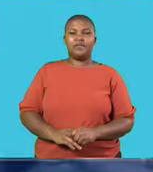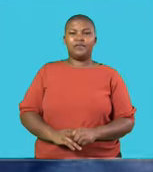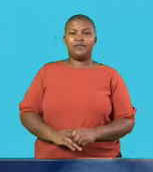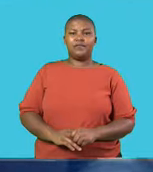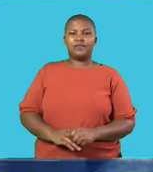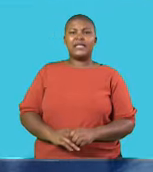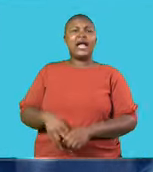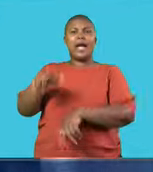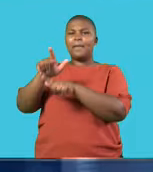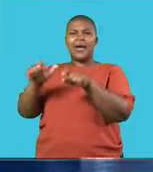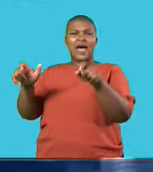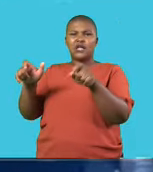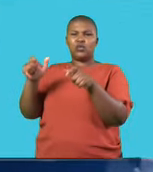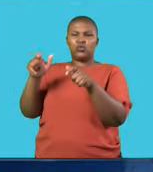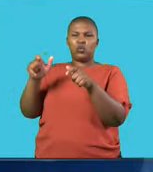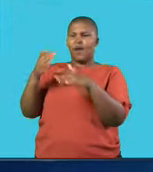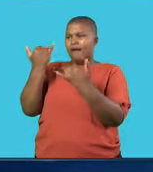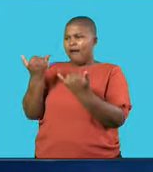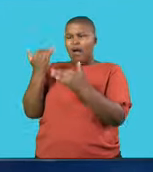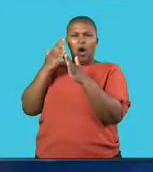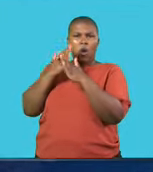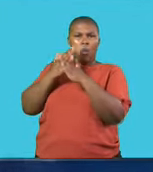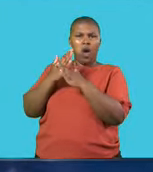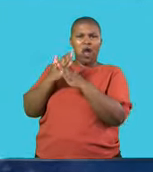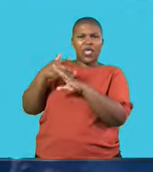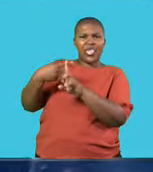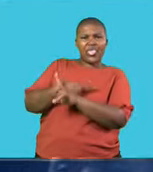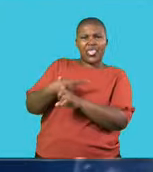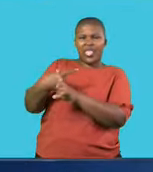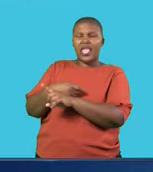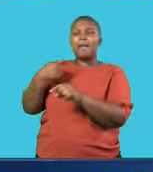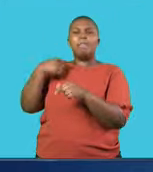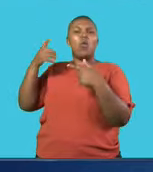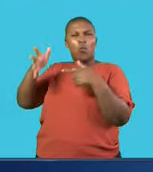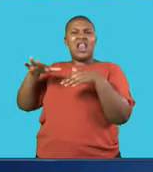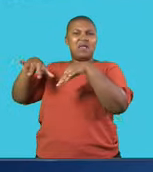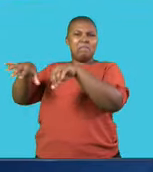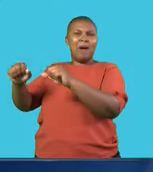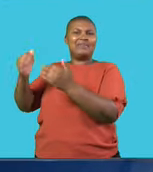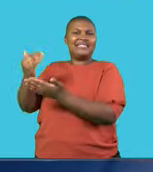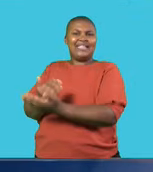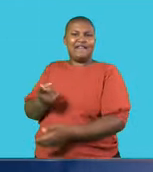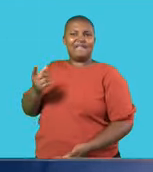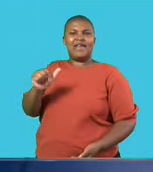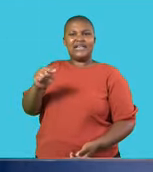will also come in to rescue it. But first we